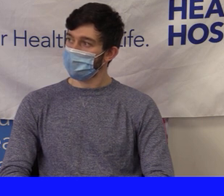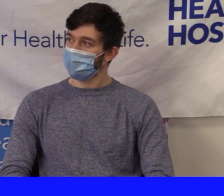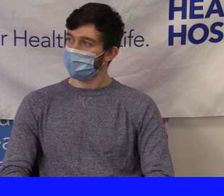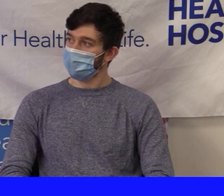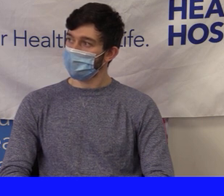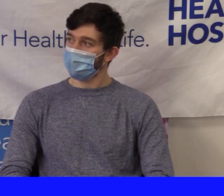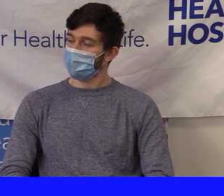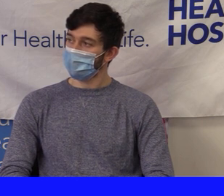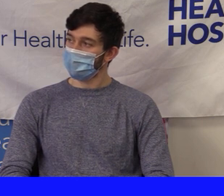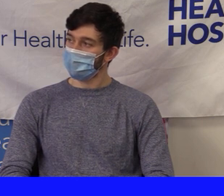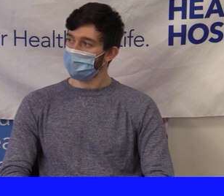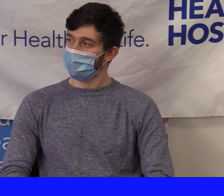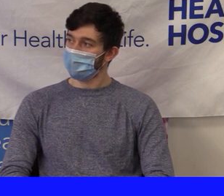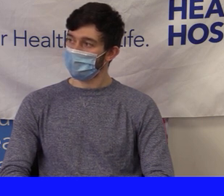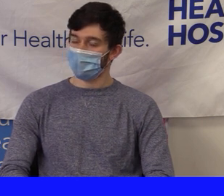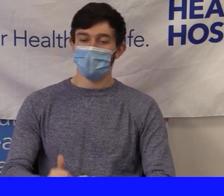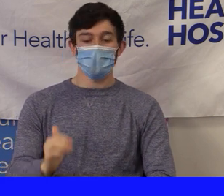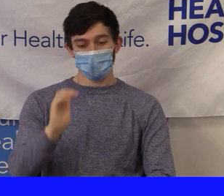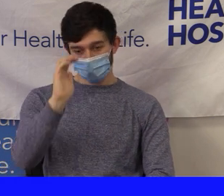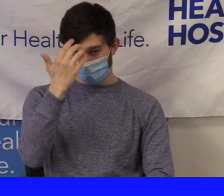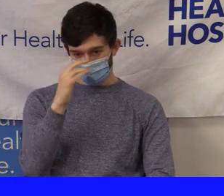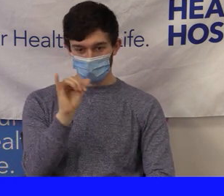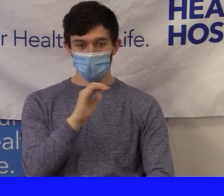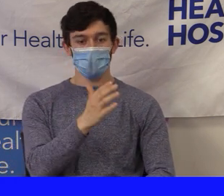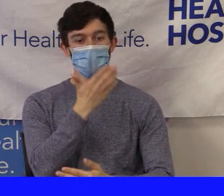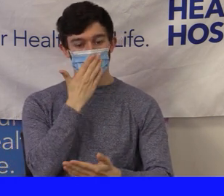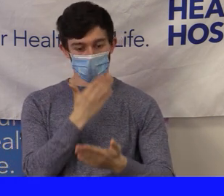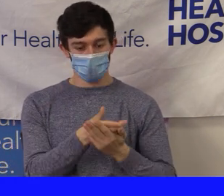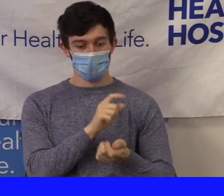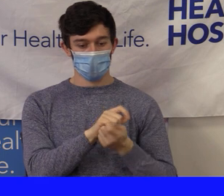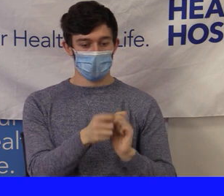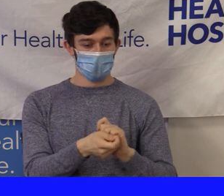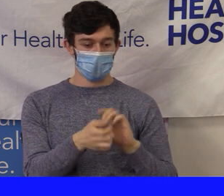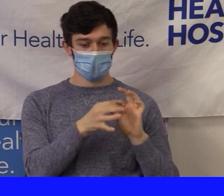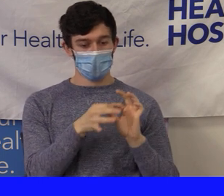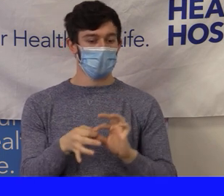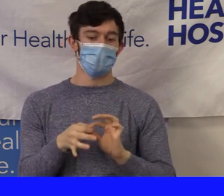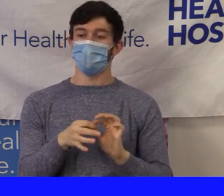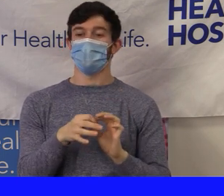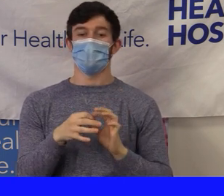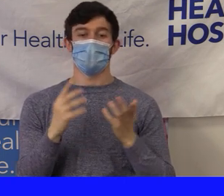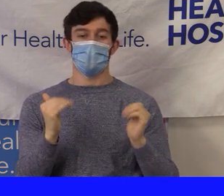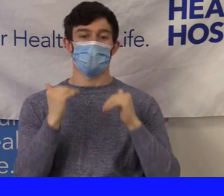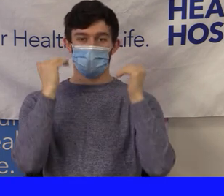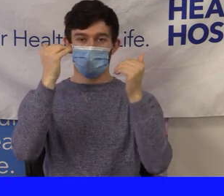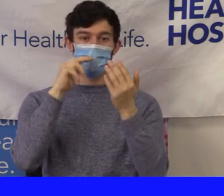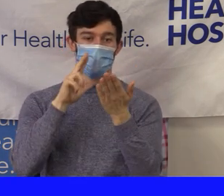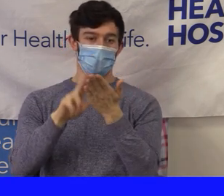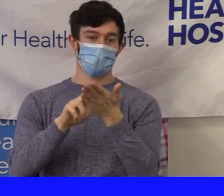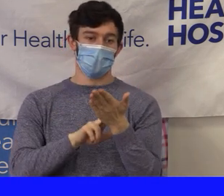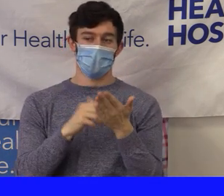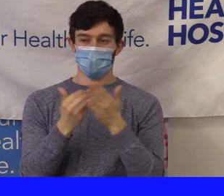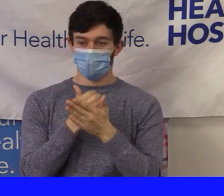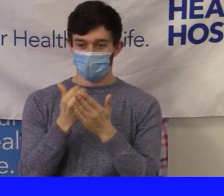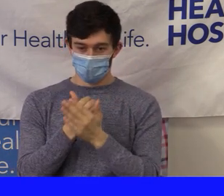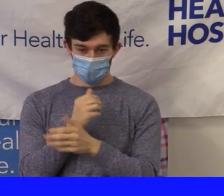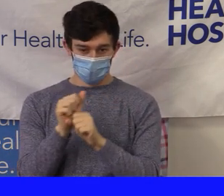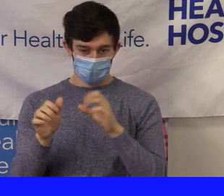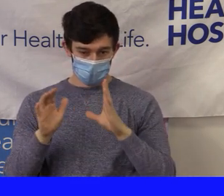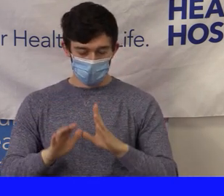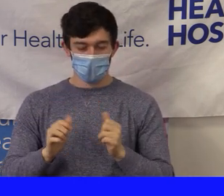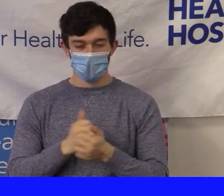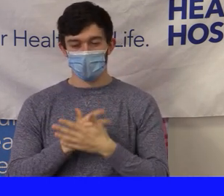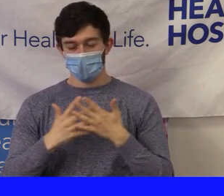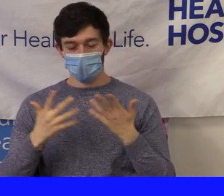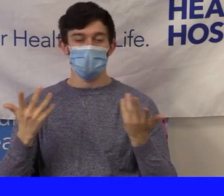it sounds like you got a lot of good, you know, changes in terms of the upgrade of the contract and the new personnel. I think one